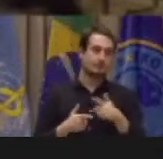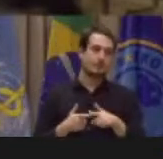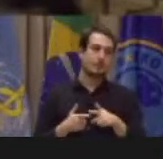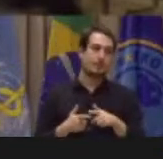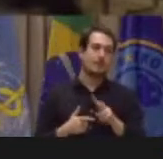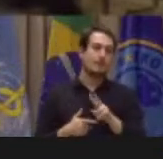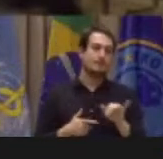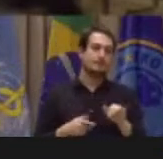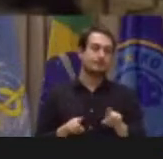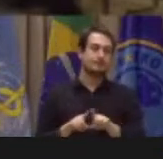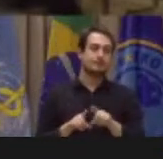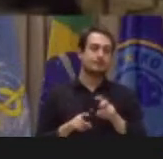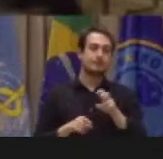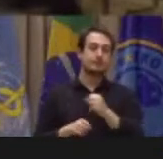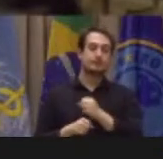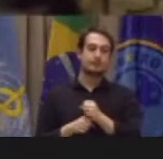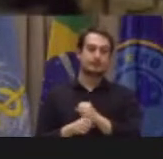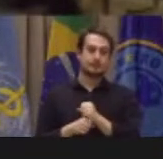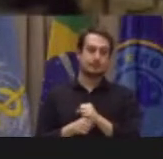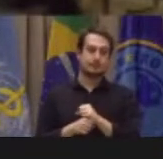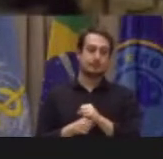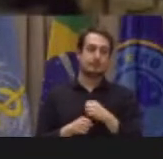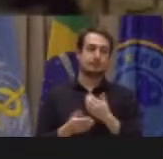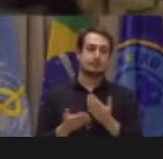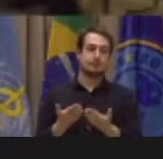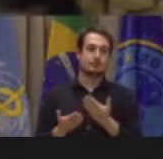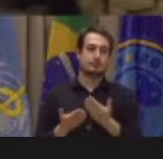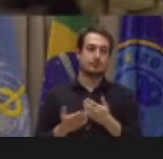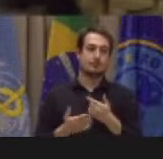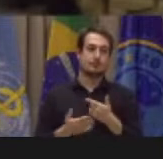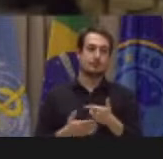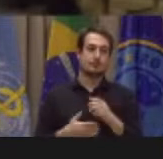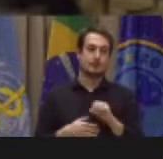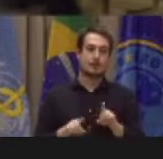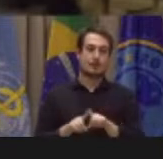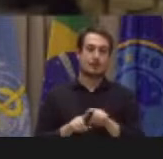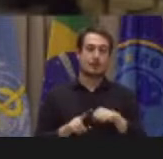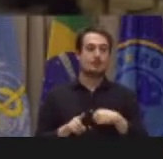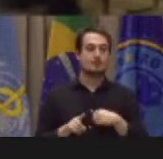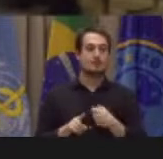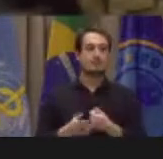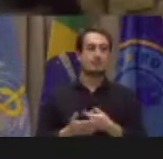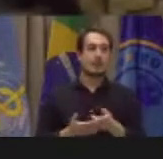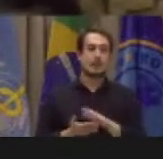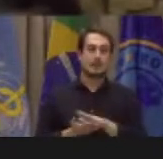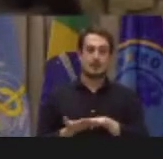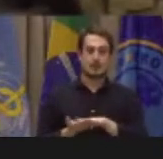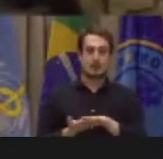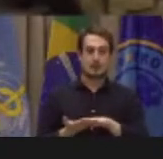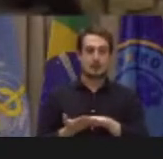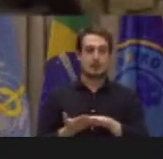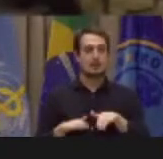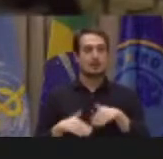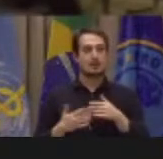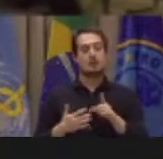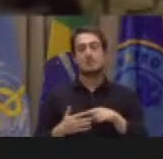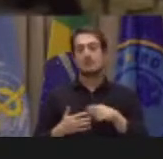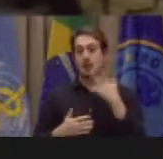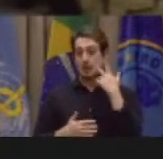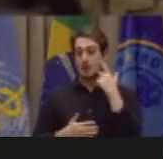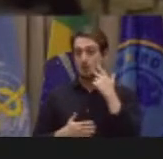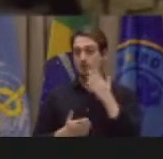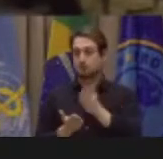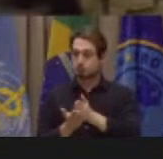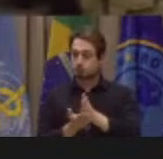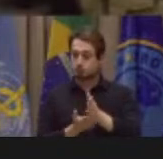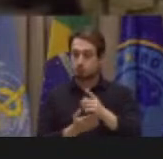that, it's something that I already have as a benefit. So this doesn't cost anything. So it's